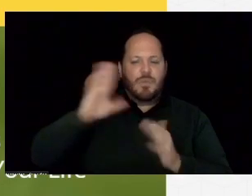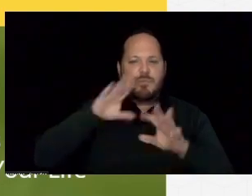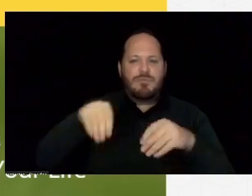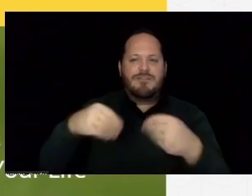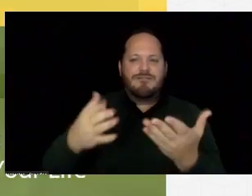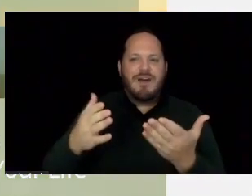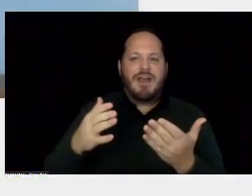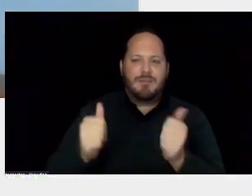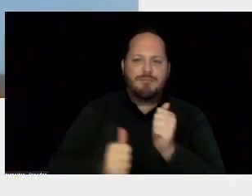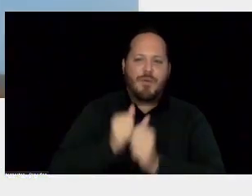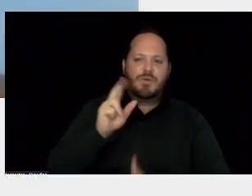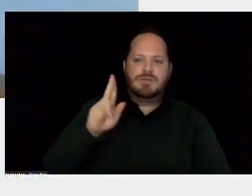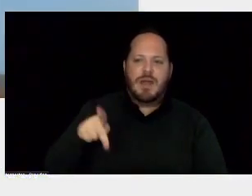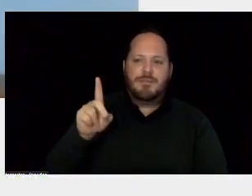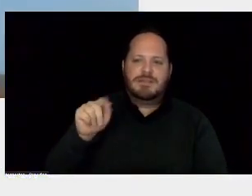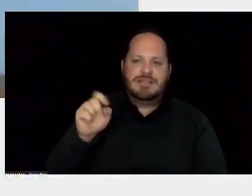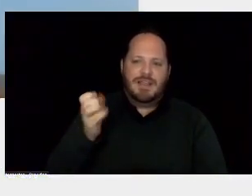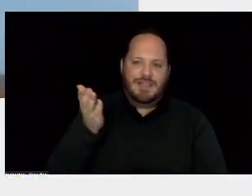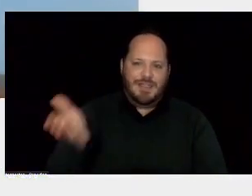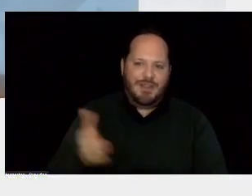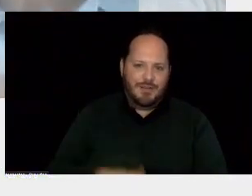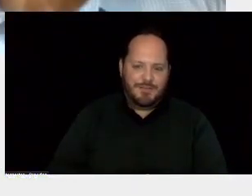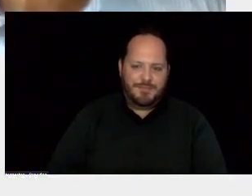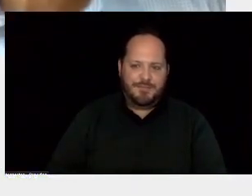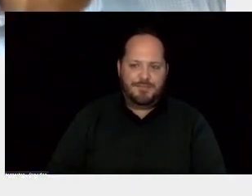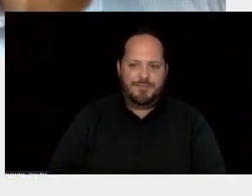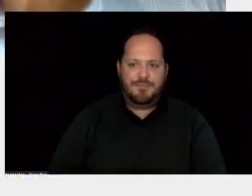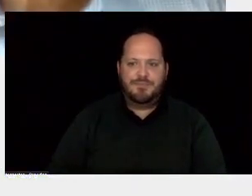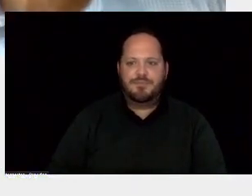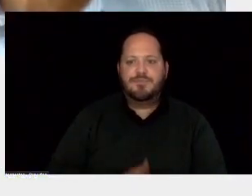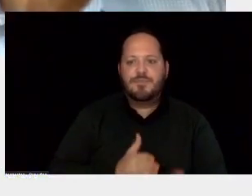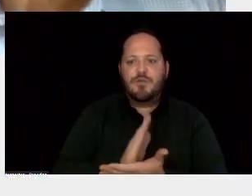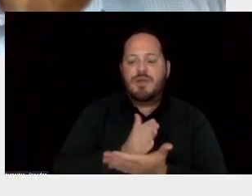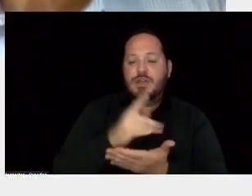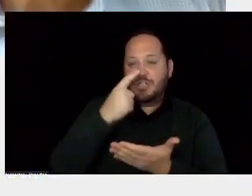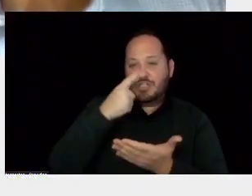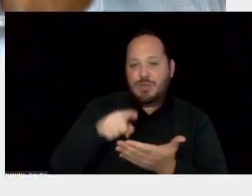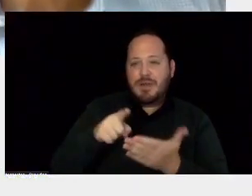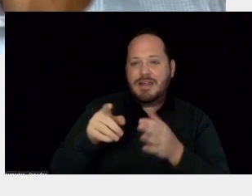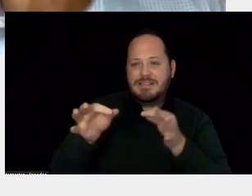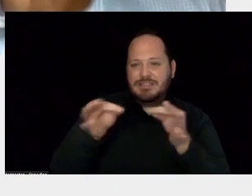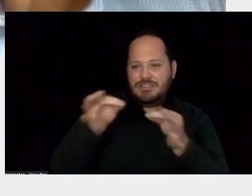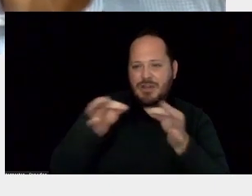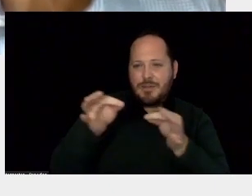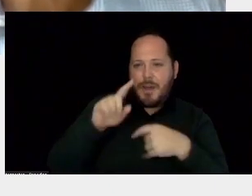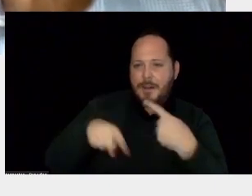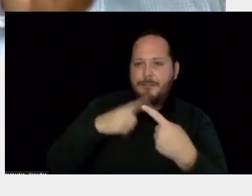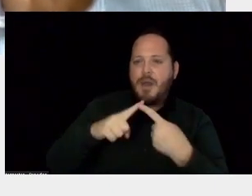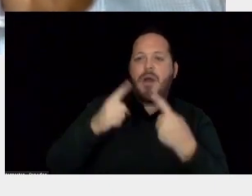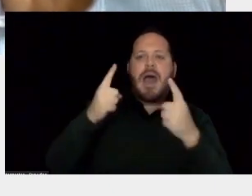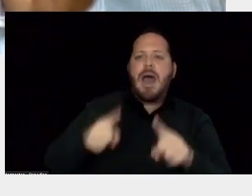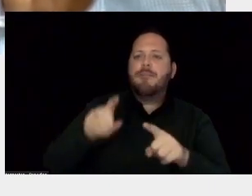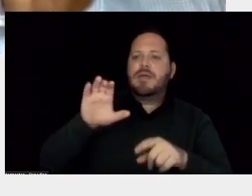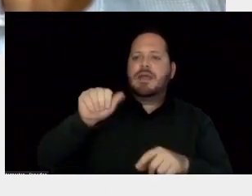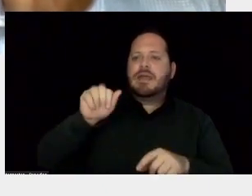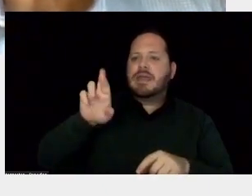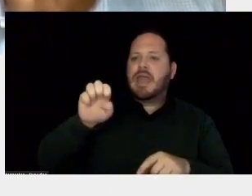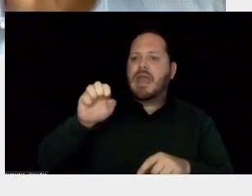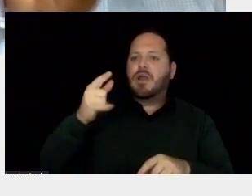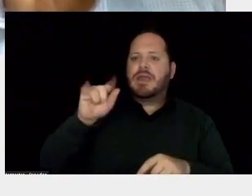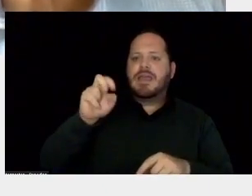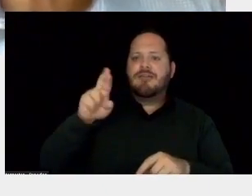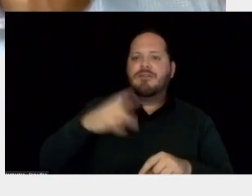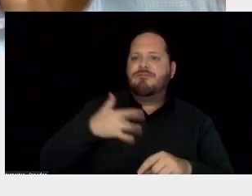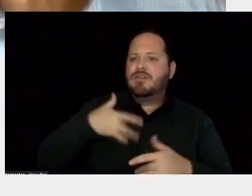Jay, can you talk about a situation where a caregiver is feeling sick, please? Yes, happy to. So, new topic here. If